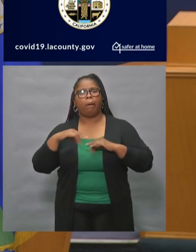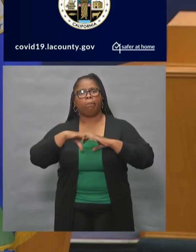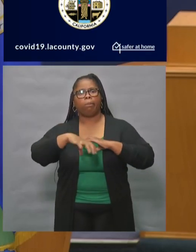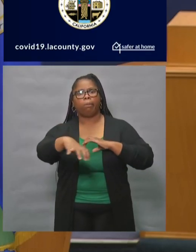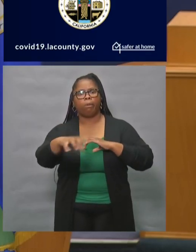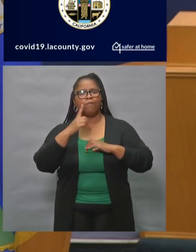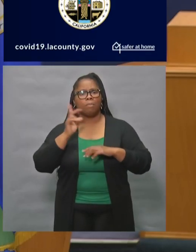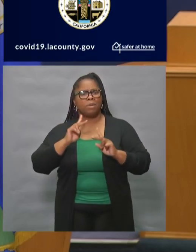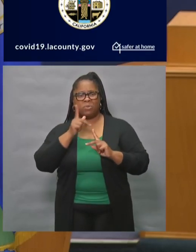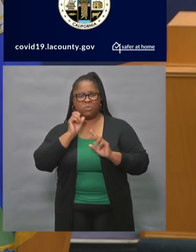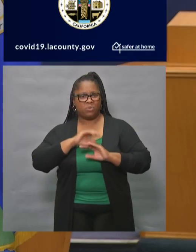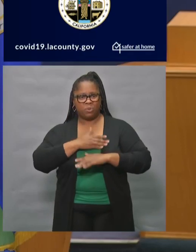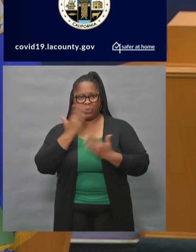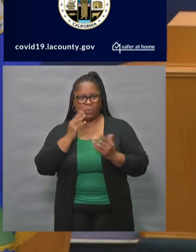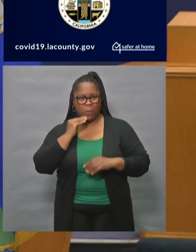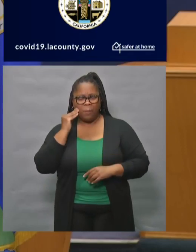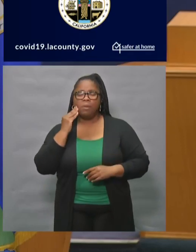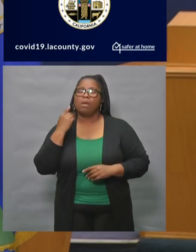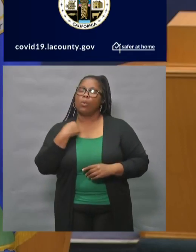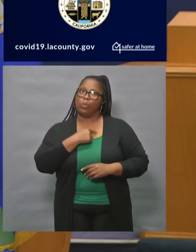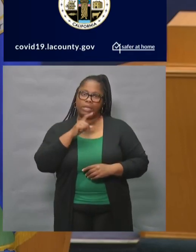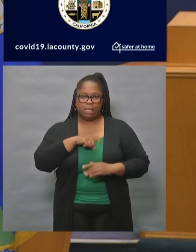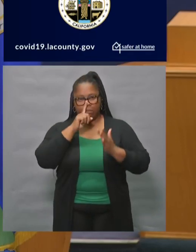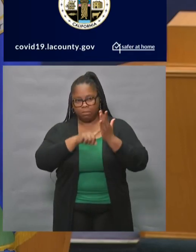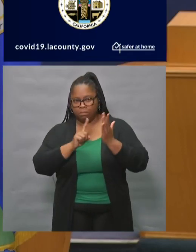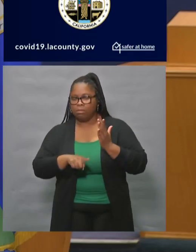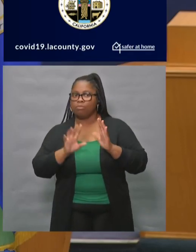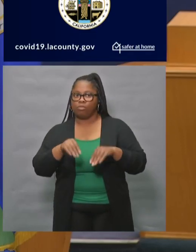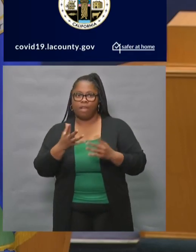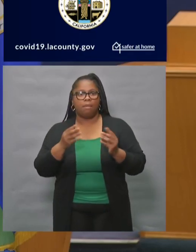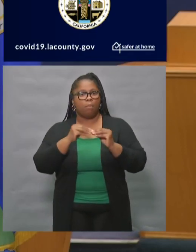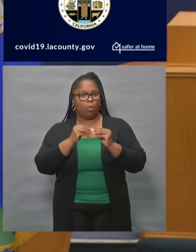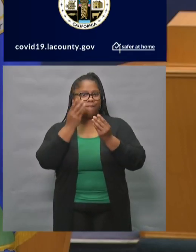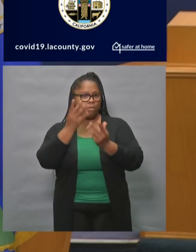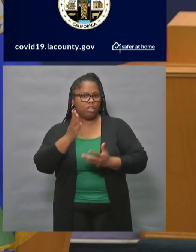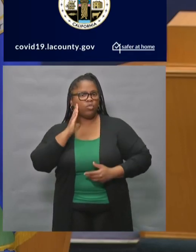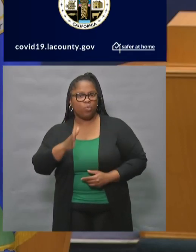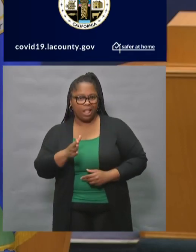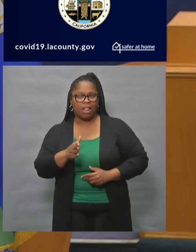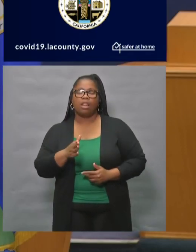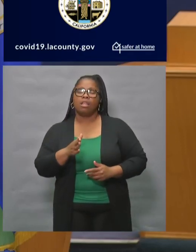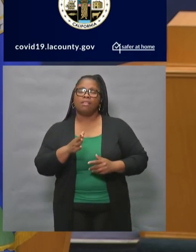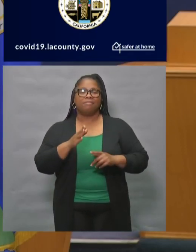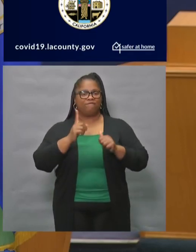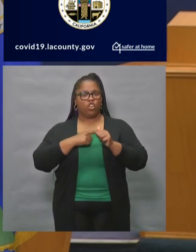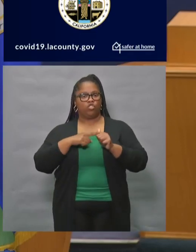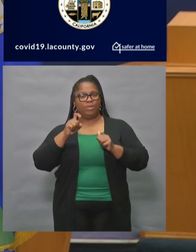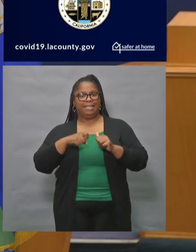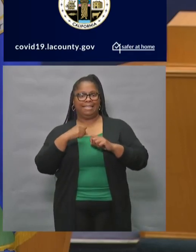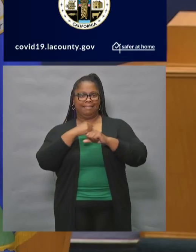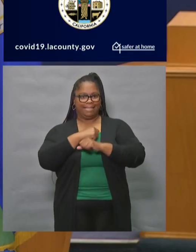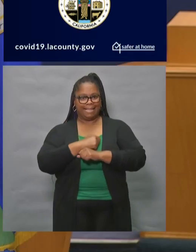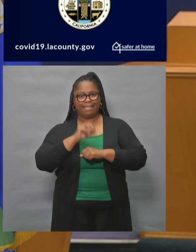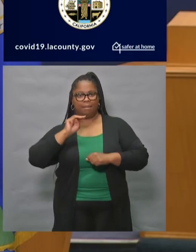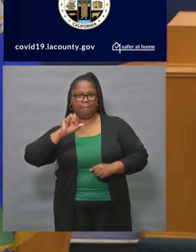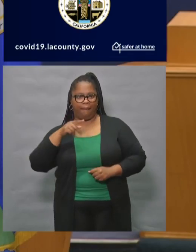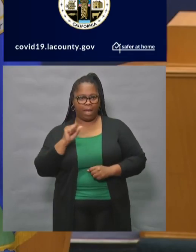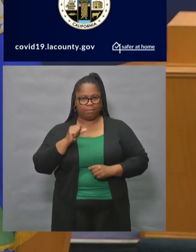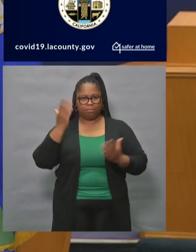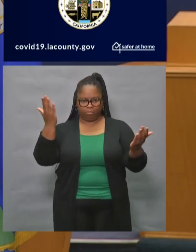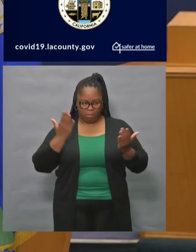need to do more work, and we'll be able to share more detail on this in the near future as we get the maps and the data in a better place about how